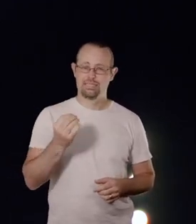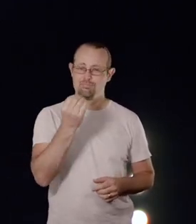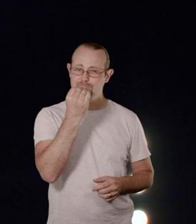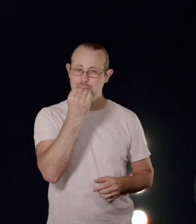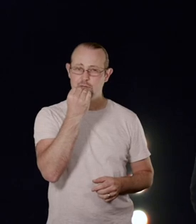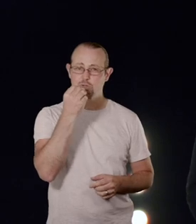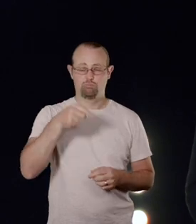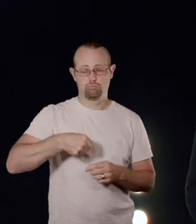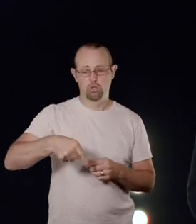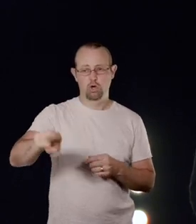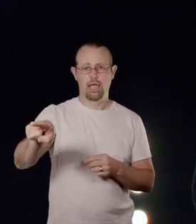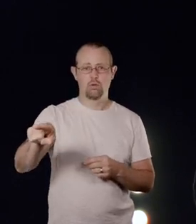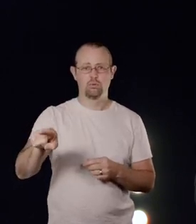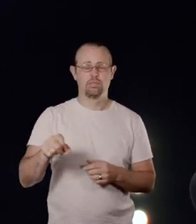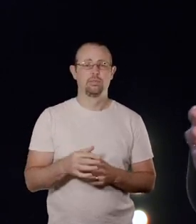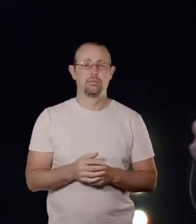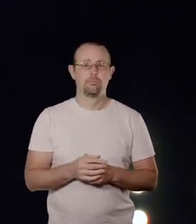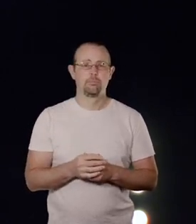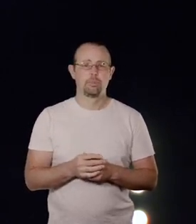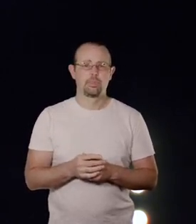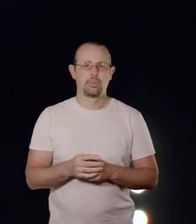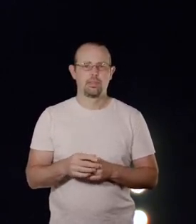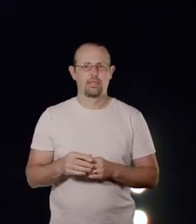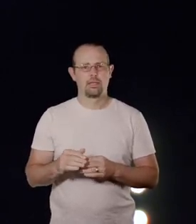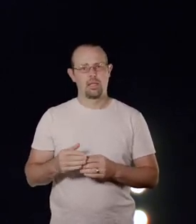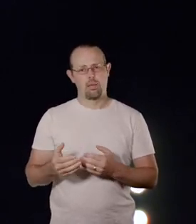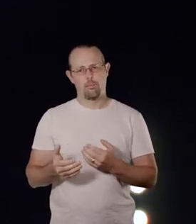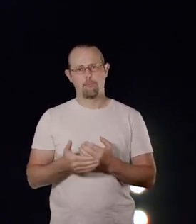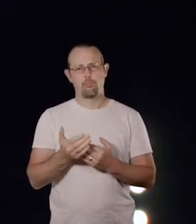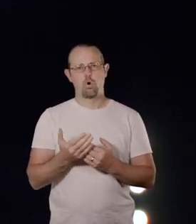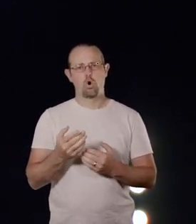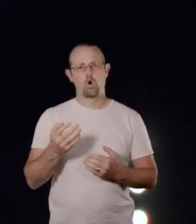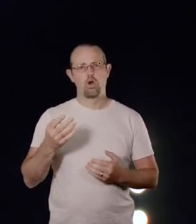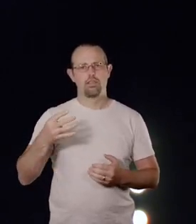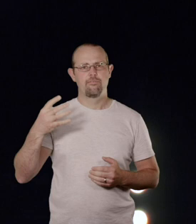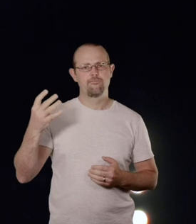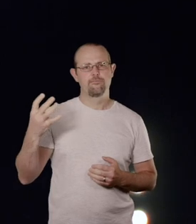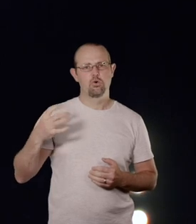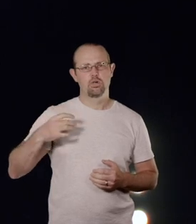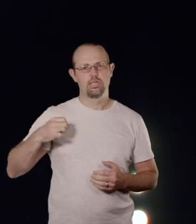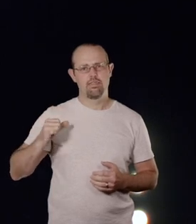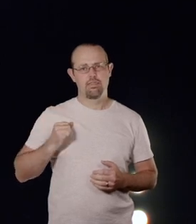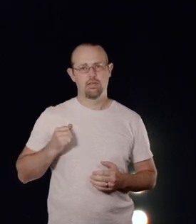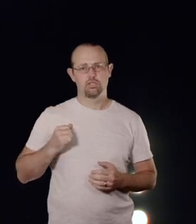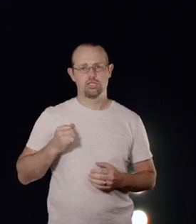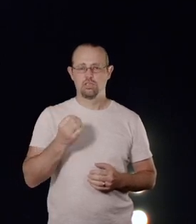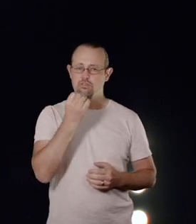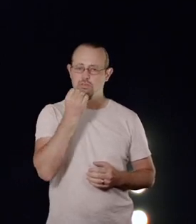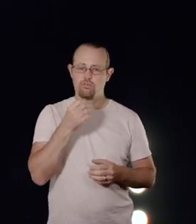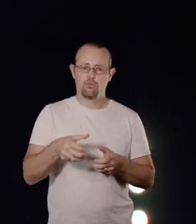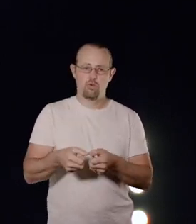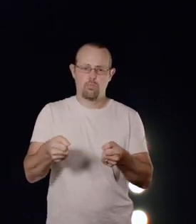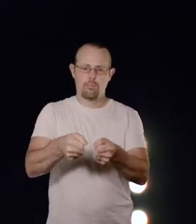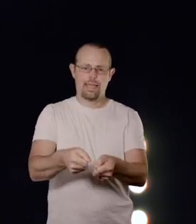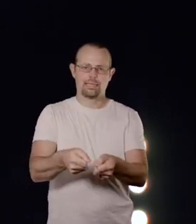14,200 hot meals going out. We've also had over 14,000 food bags going out with multiple meals in